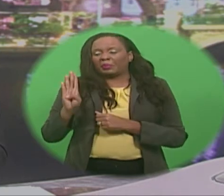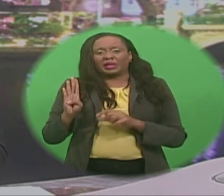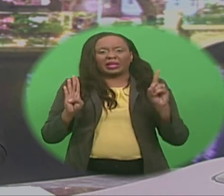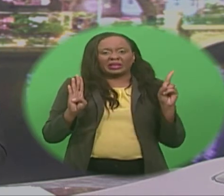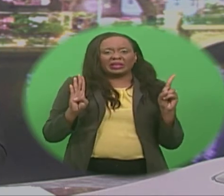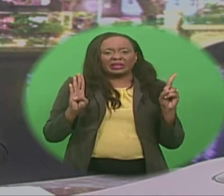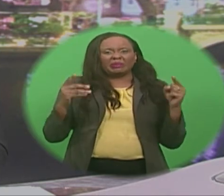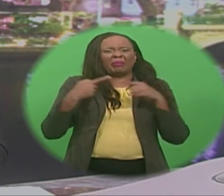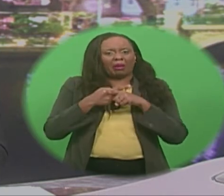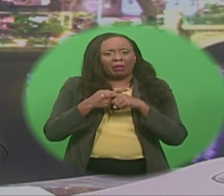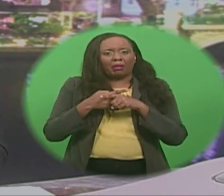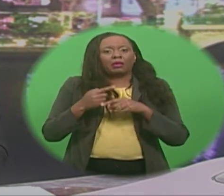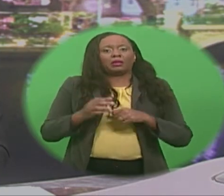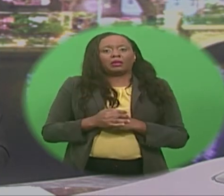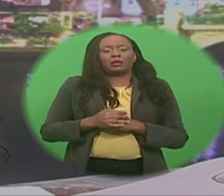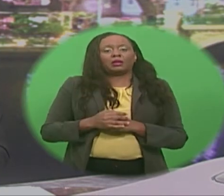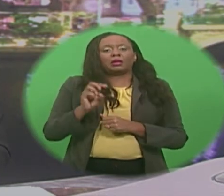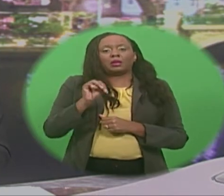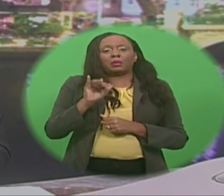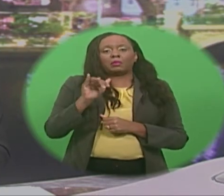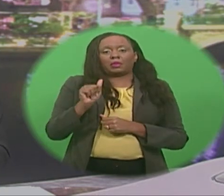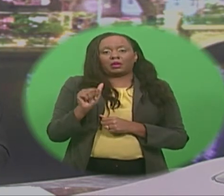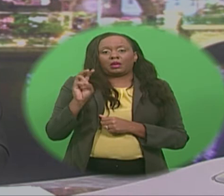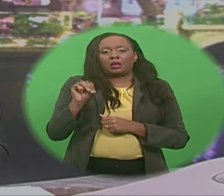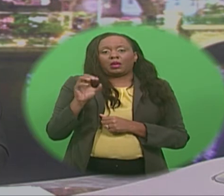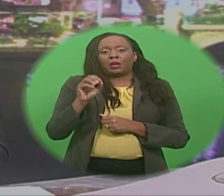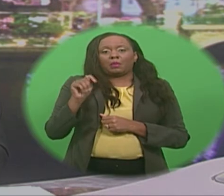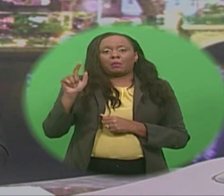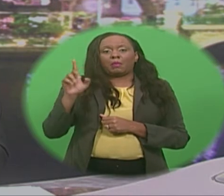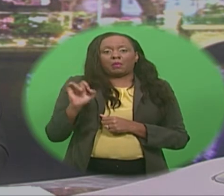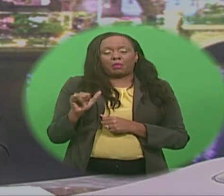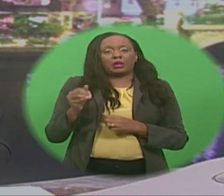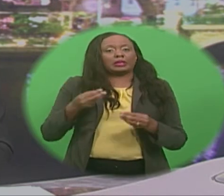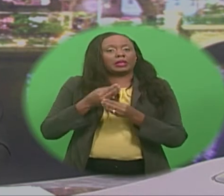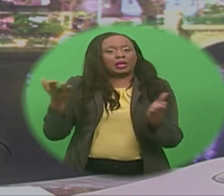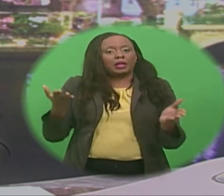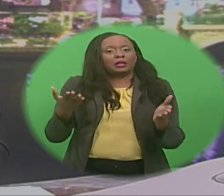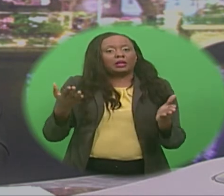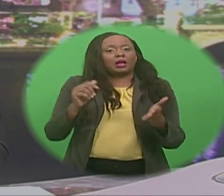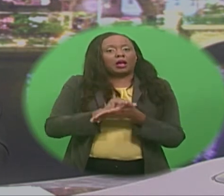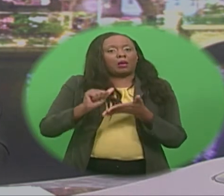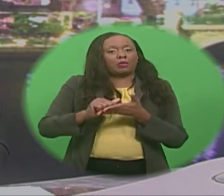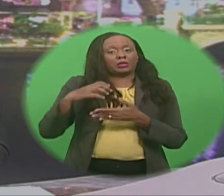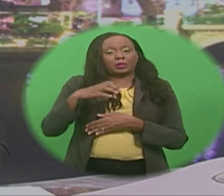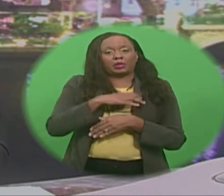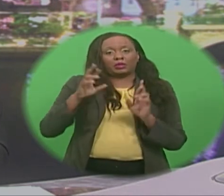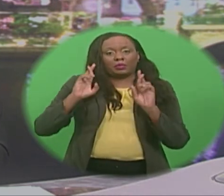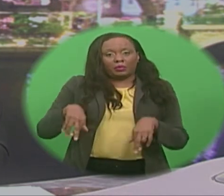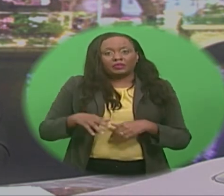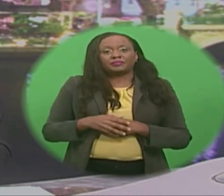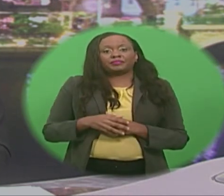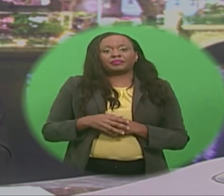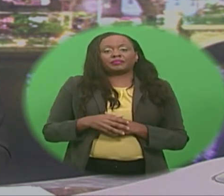after opposition leader and committee chair Mia Mottley laid a Public Accounts Committee report. Commerce Minister Donald Innes, who is a